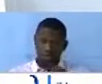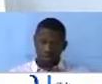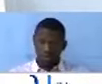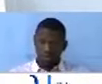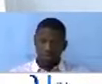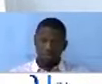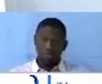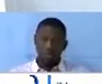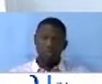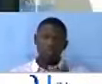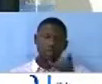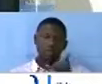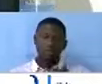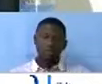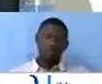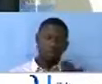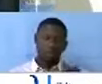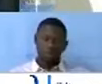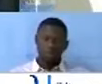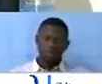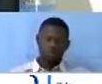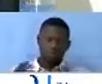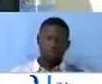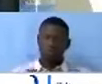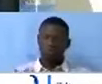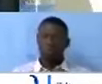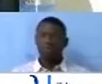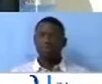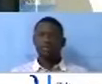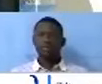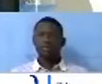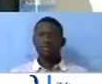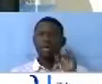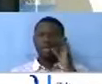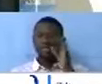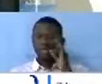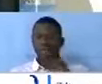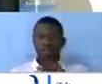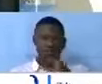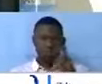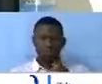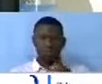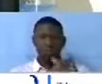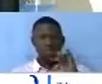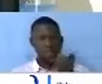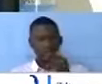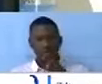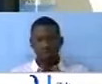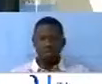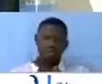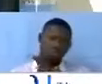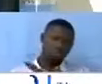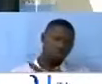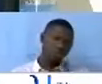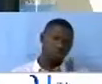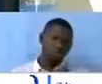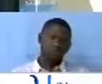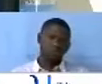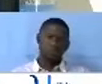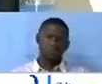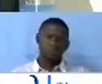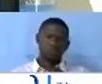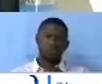That was why I complained. Just answer the question, the yes or the no. It was unlawful. Do you believe it was